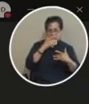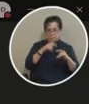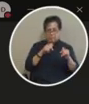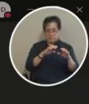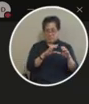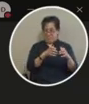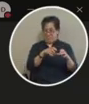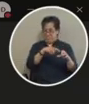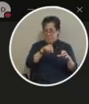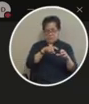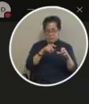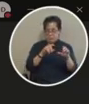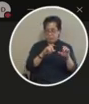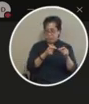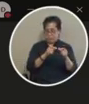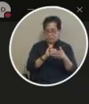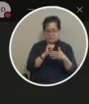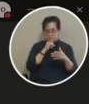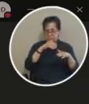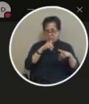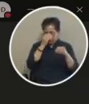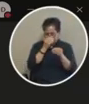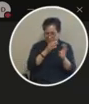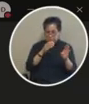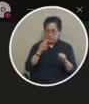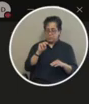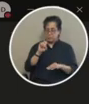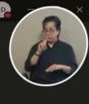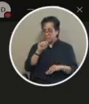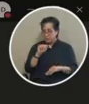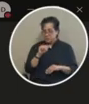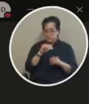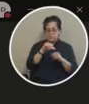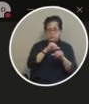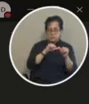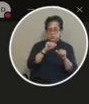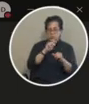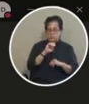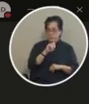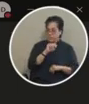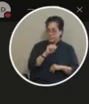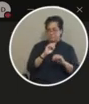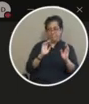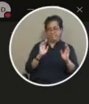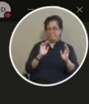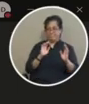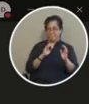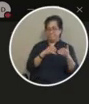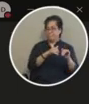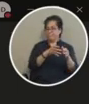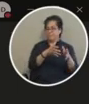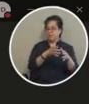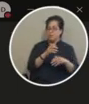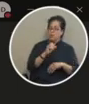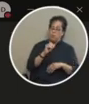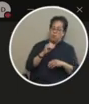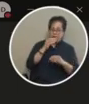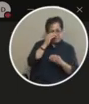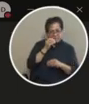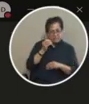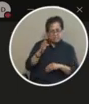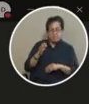population that's left out, that's not being touched by media or social media. And so I just wanted to share that concern with you,